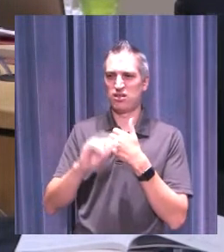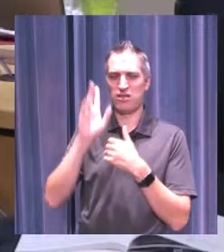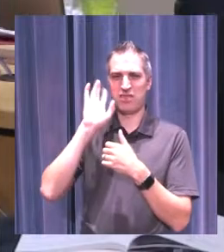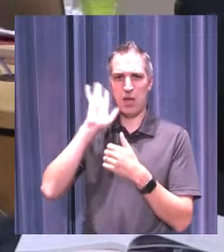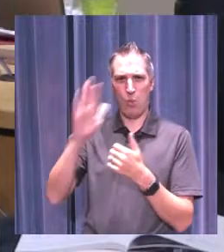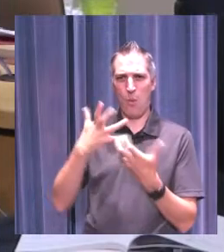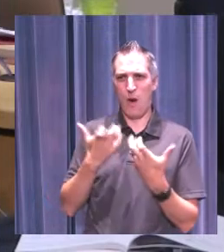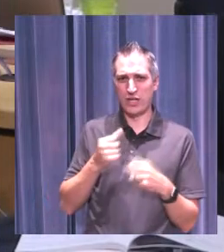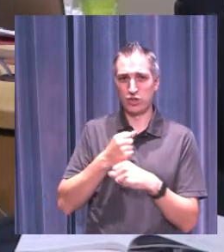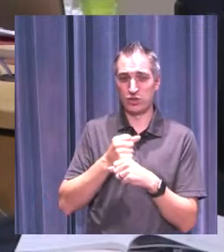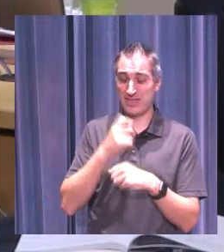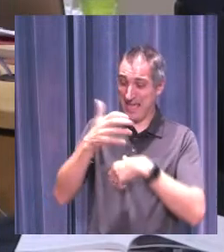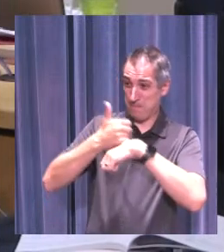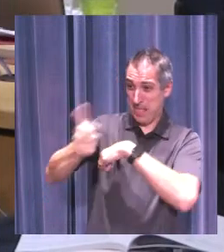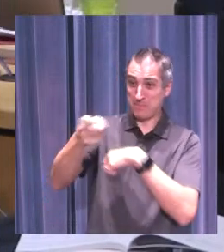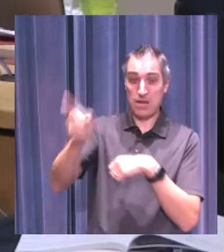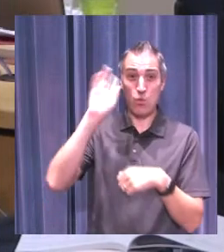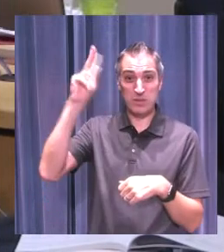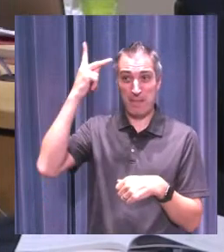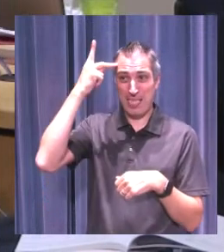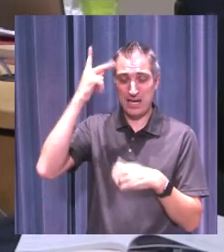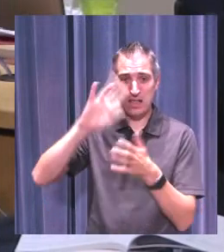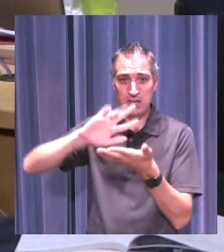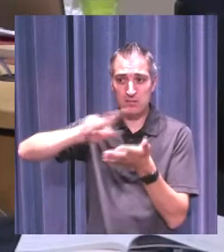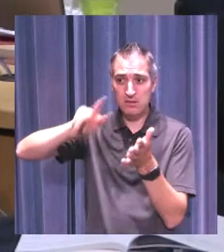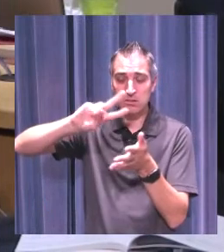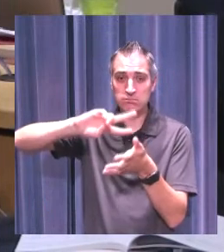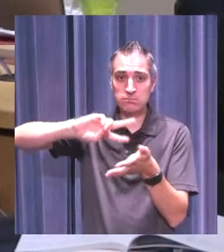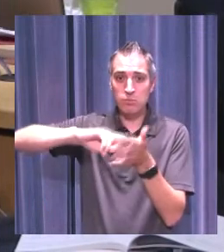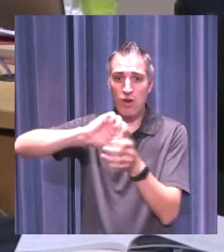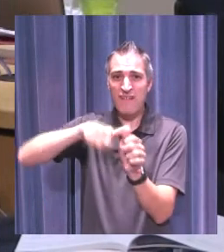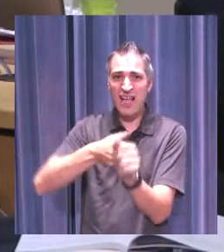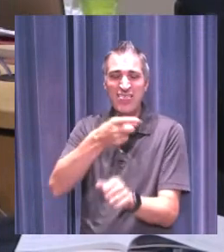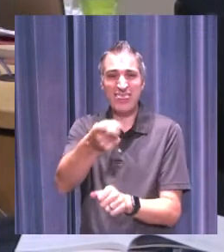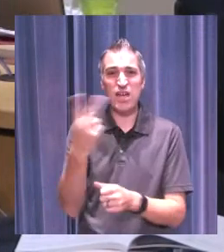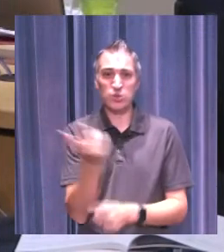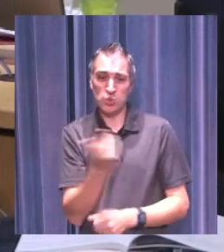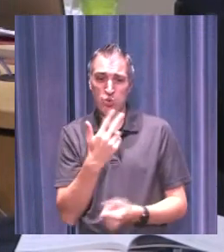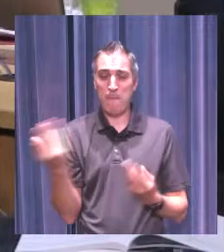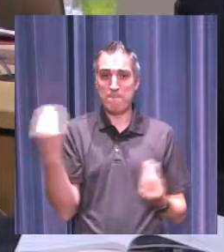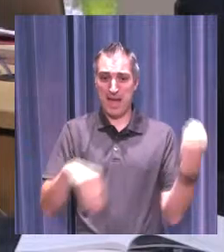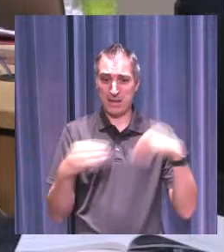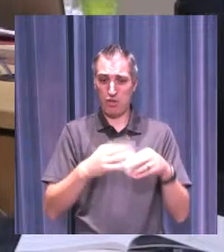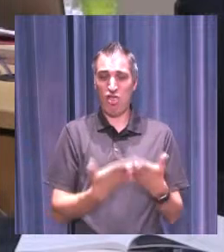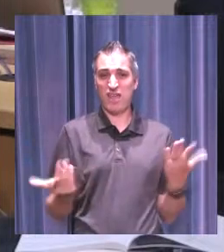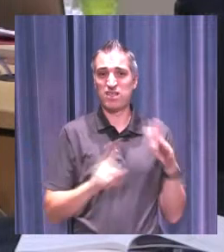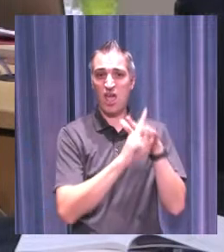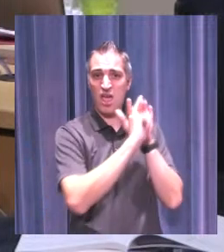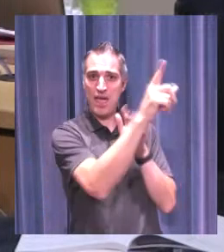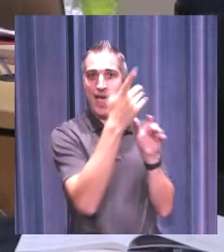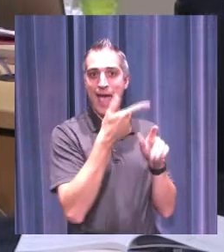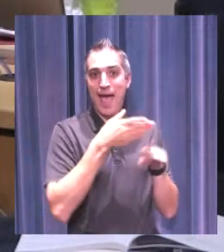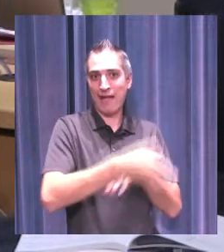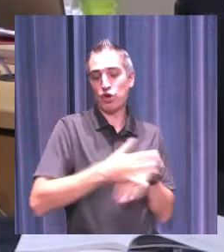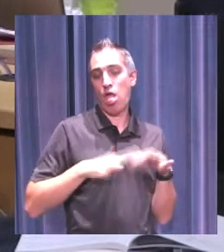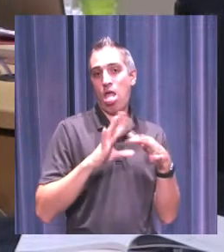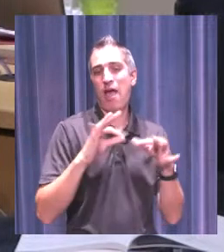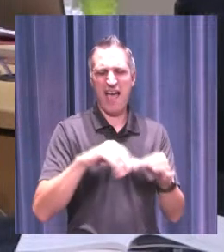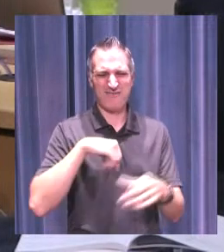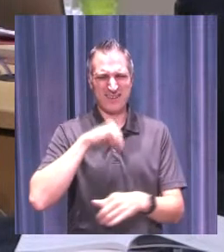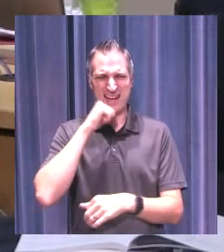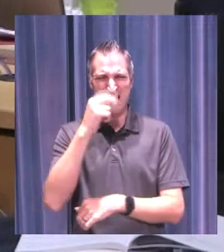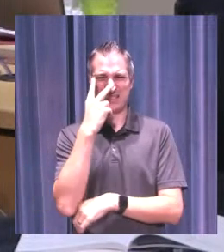being politically motivated. Michael Freeman and Art Reyes packed up their things and left the building after a few choice words. I have never seen